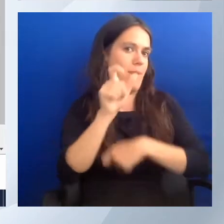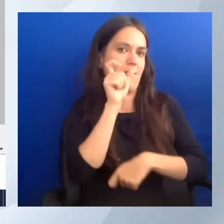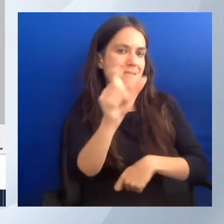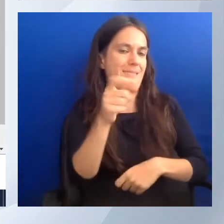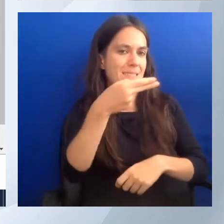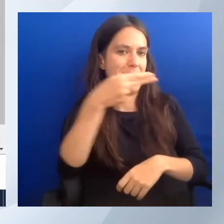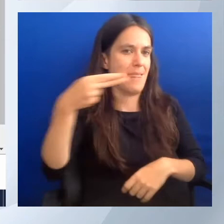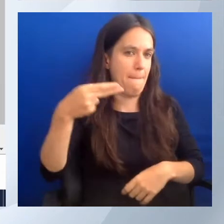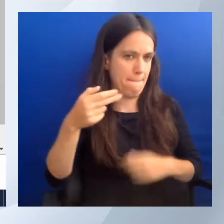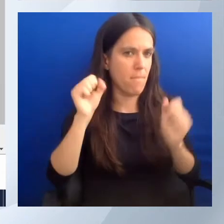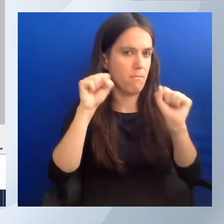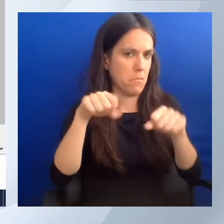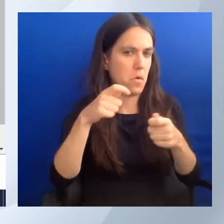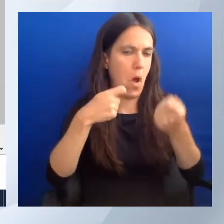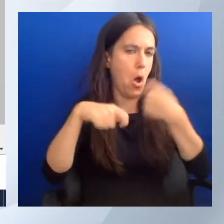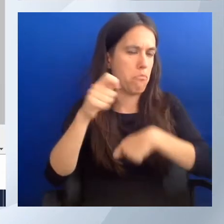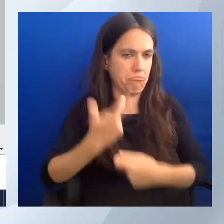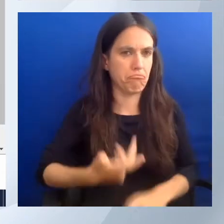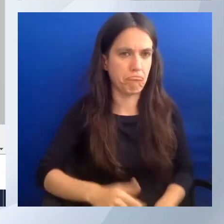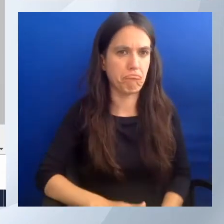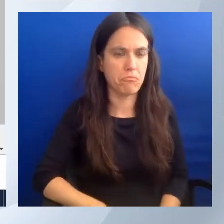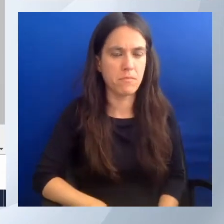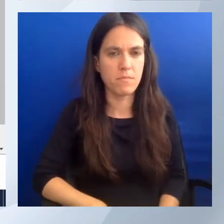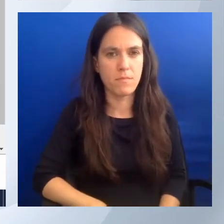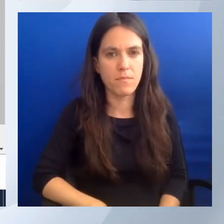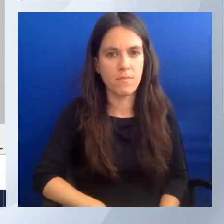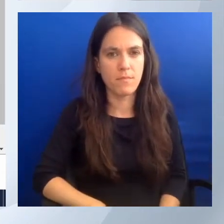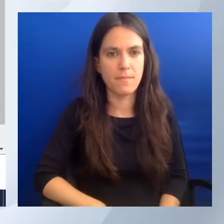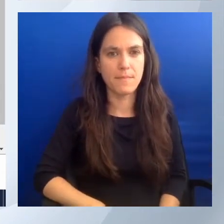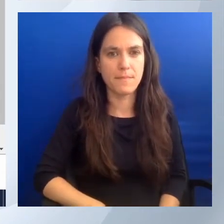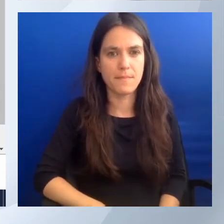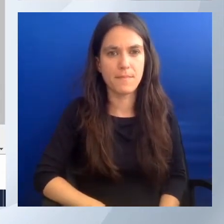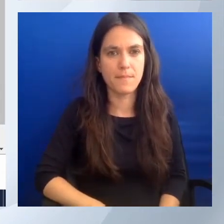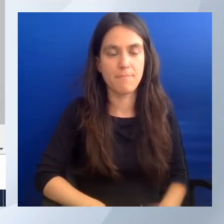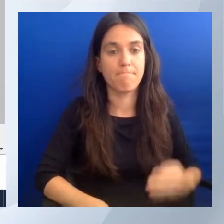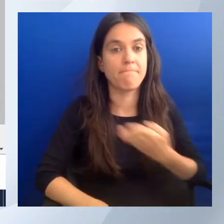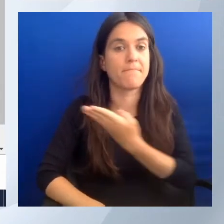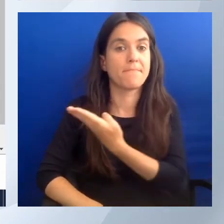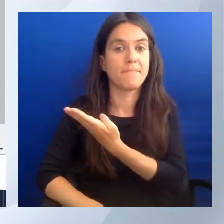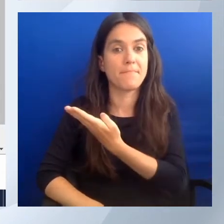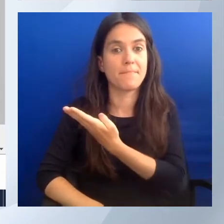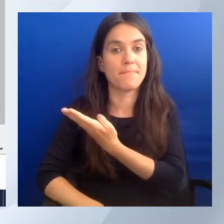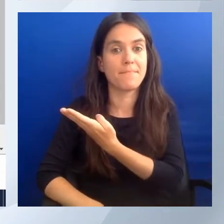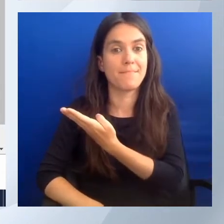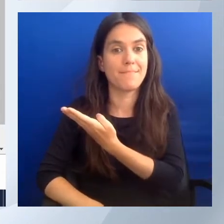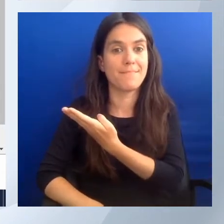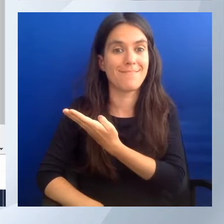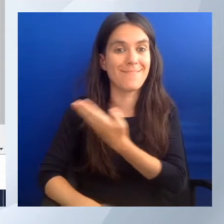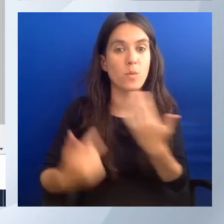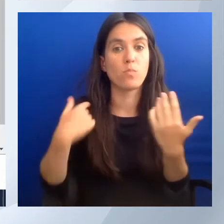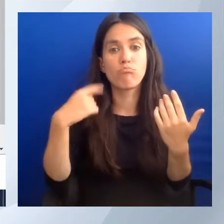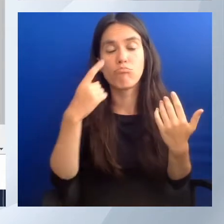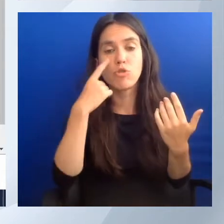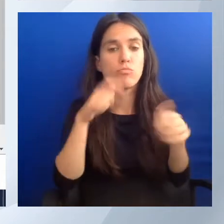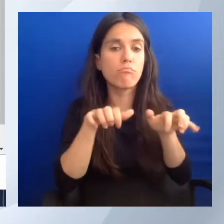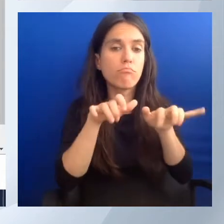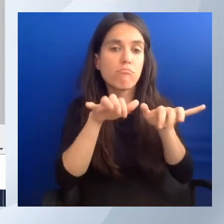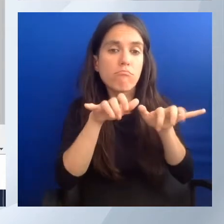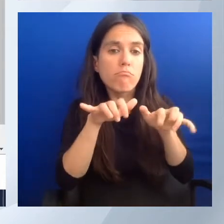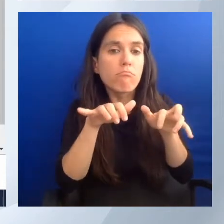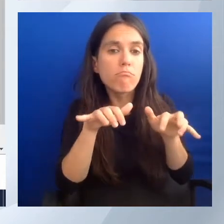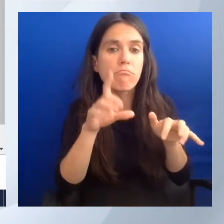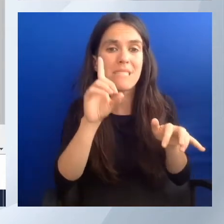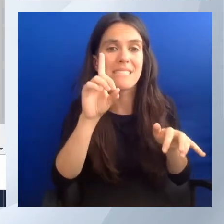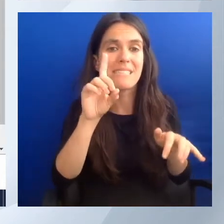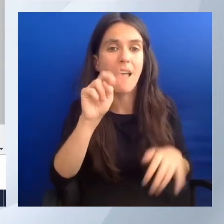really, not really complex there. It explains what you'll need to do. You'll need to configure a record with a DNS provider. You'll have